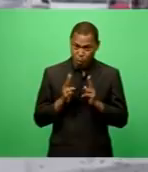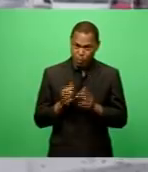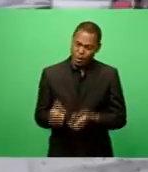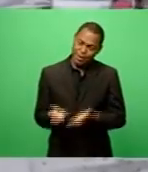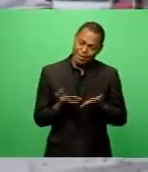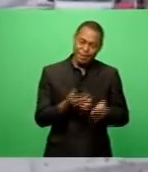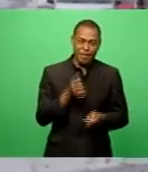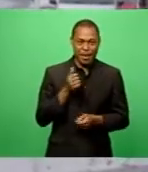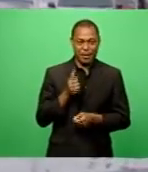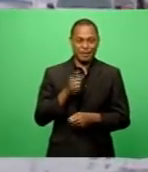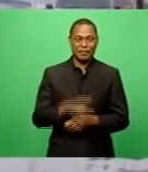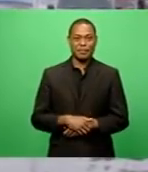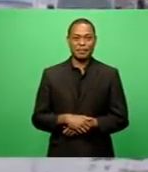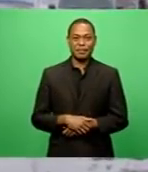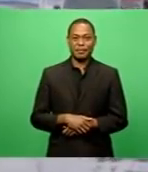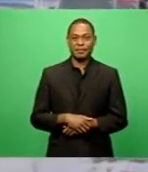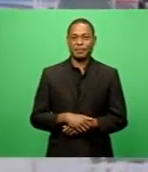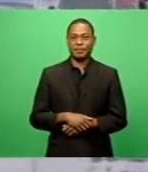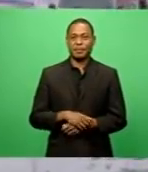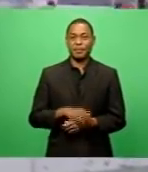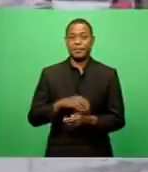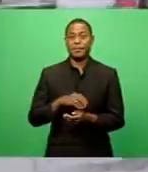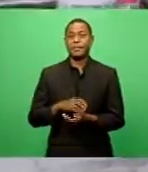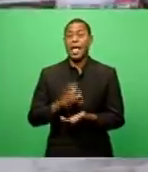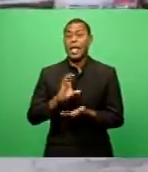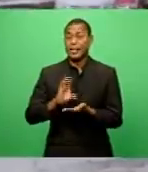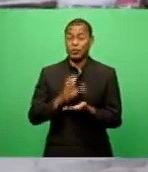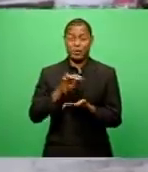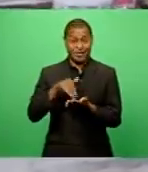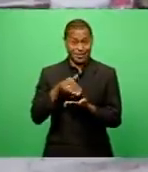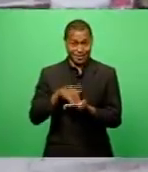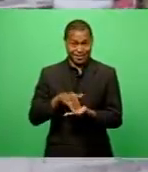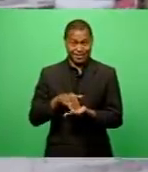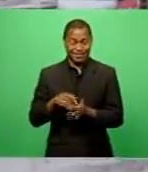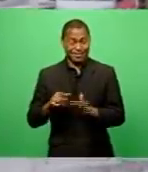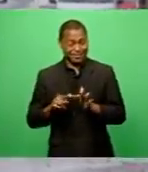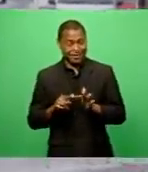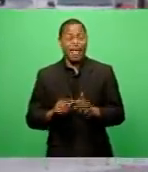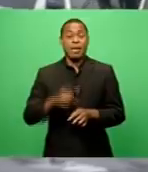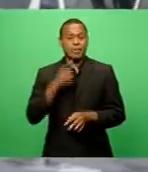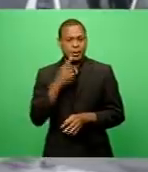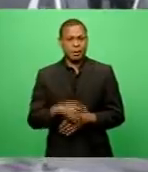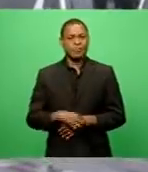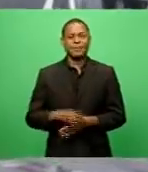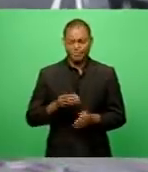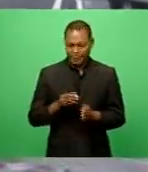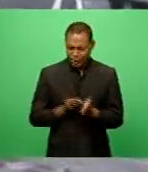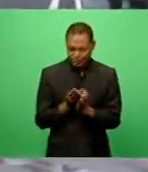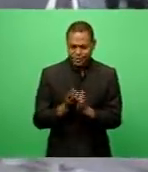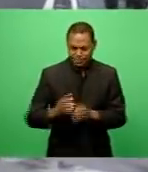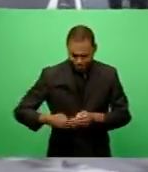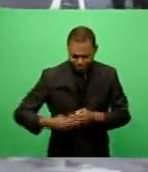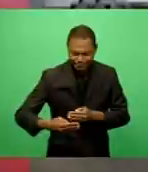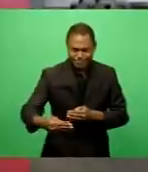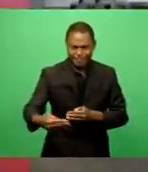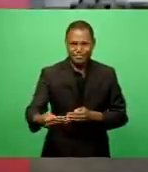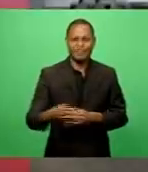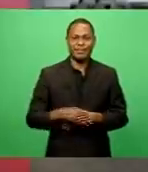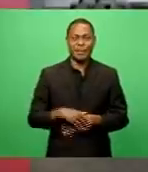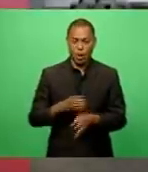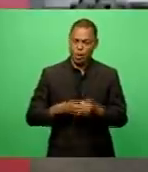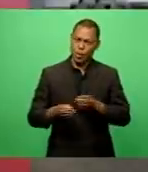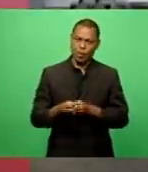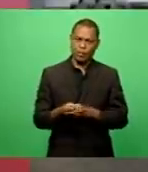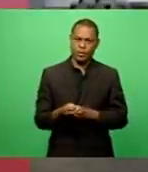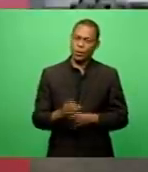morning. Central Eastern Minibuses Association General Secretary says services will continue as NDMO has given the green light. The